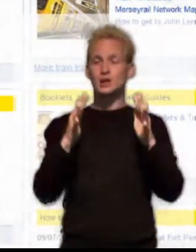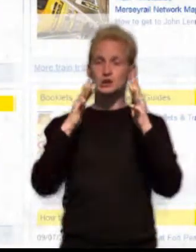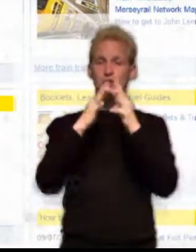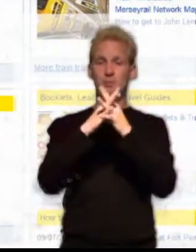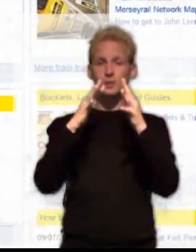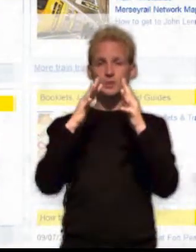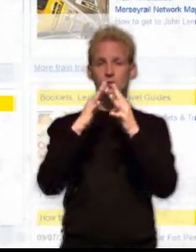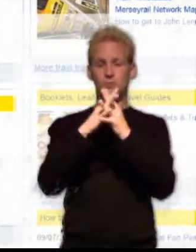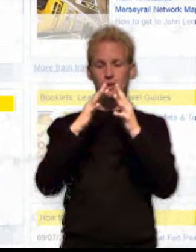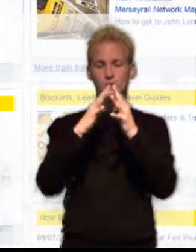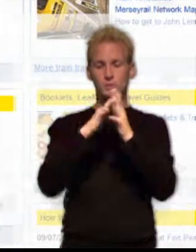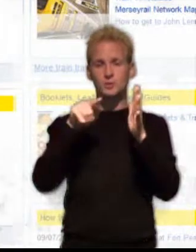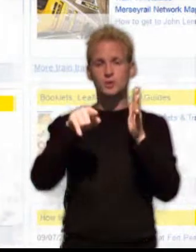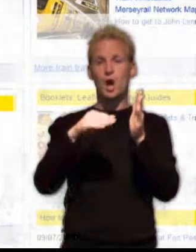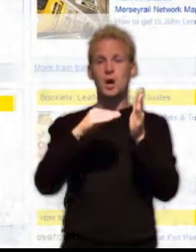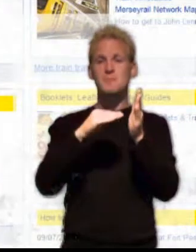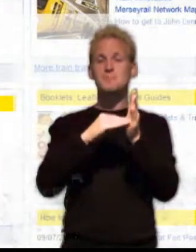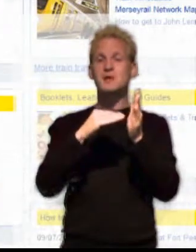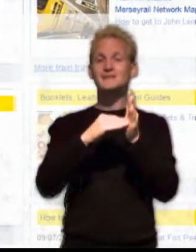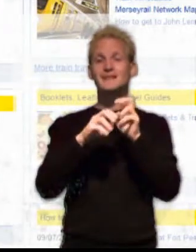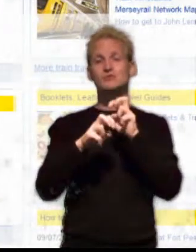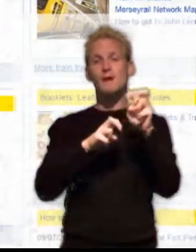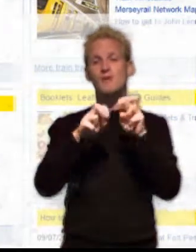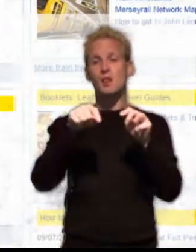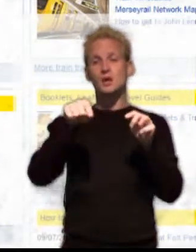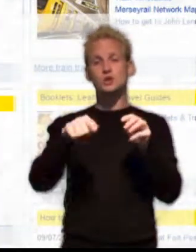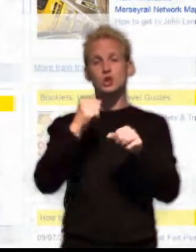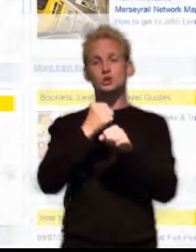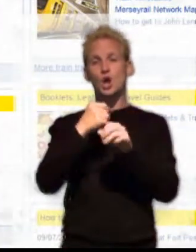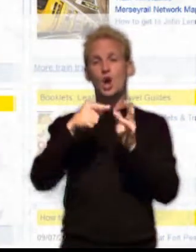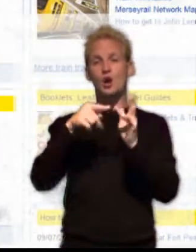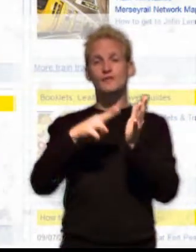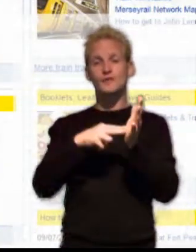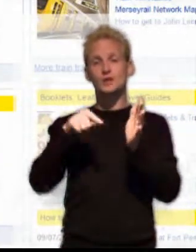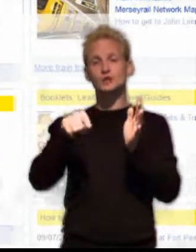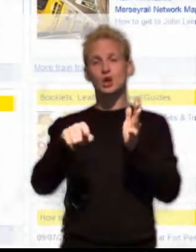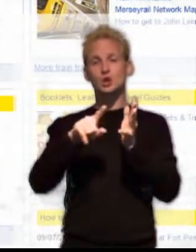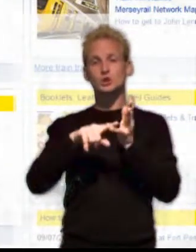.merseytravel.gov.uk